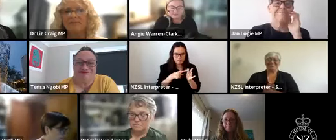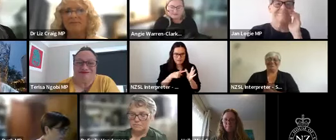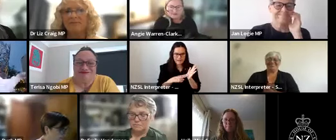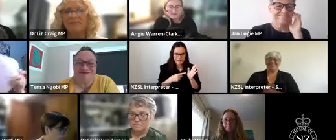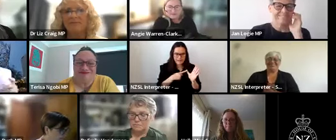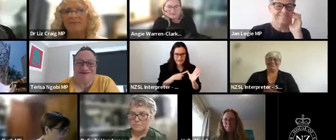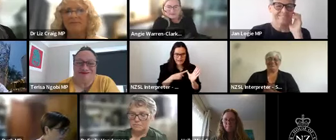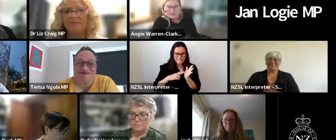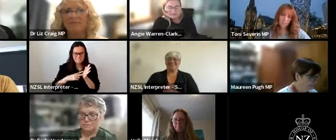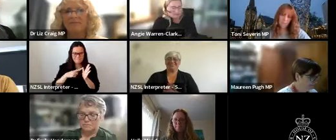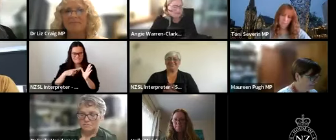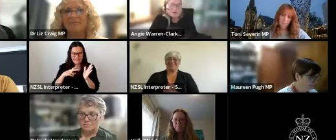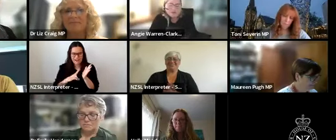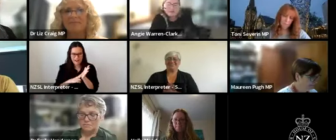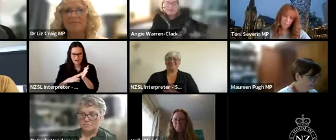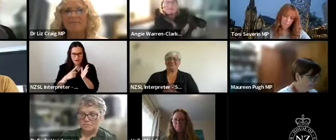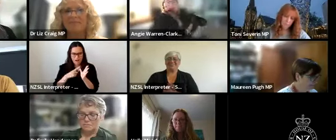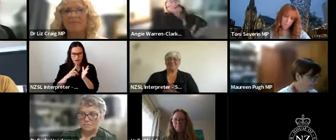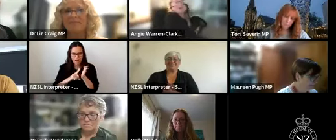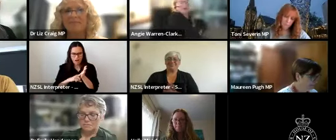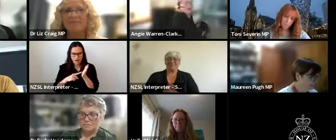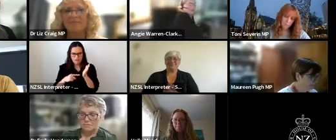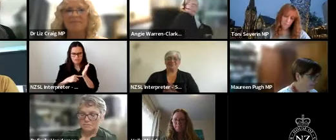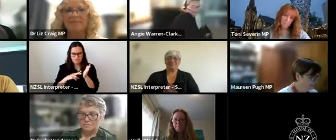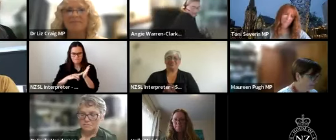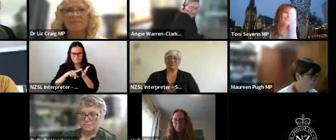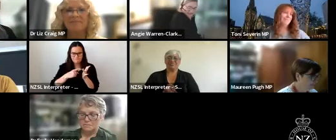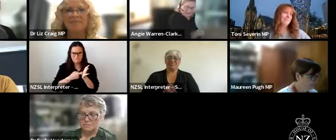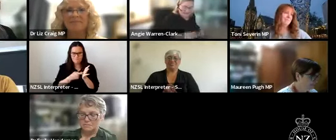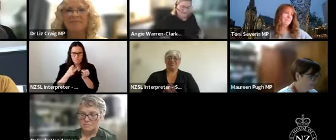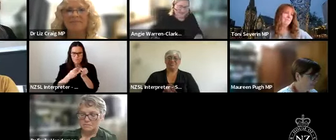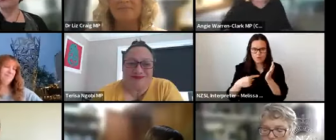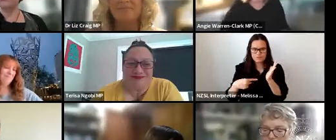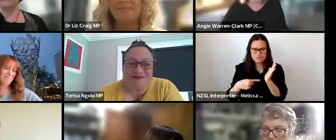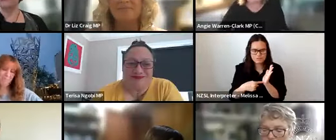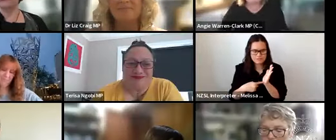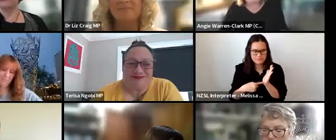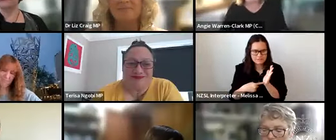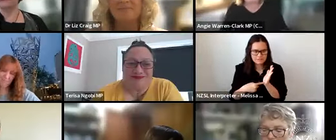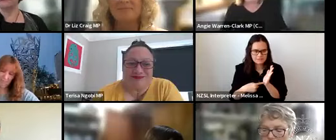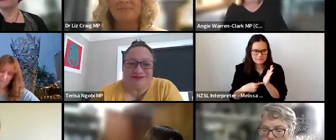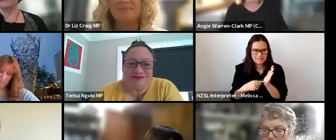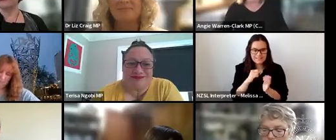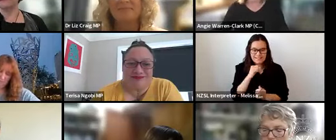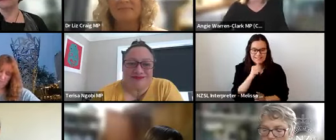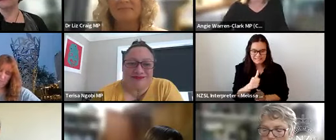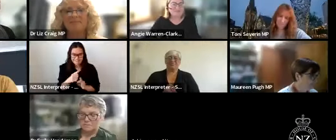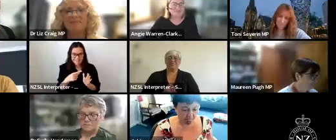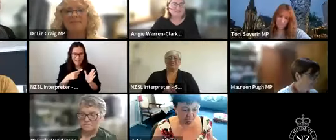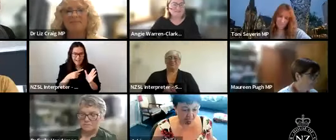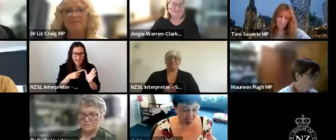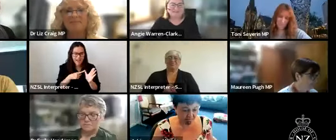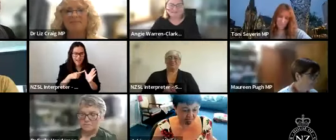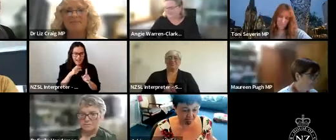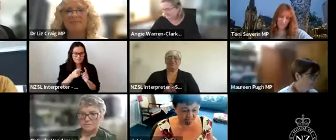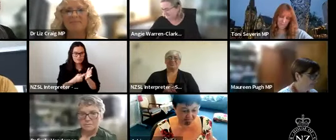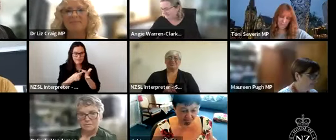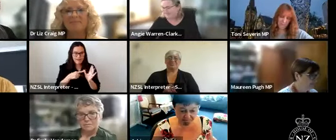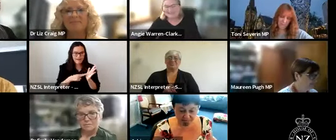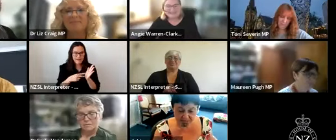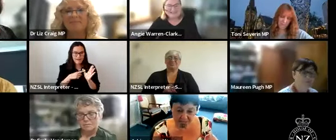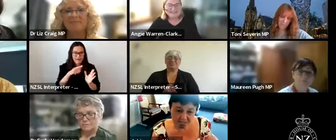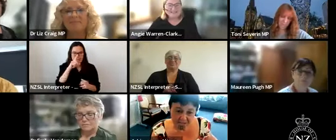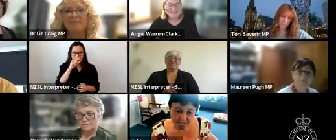Altvorst. Sorry, my cat was in the way. Ooh. If we can have Adriana in the room, please.